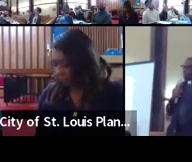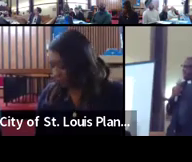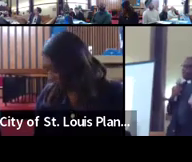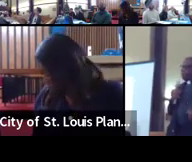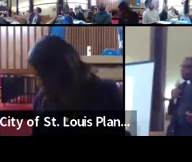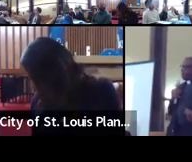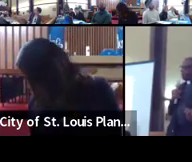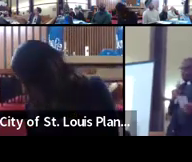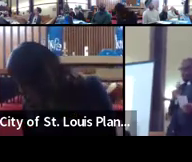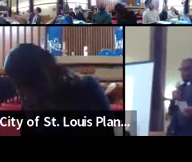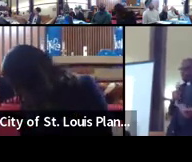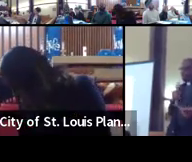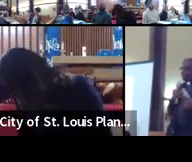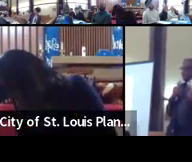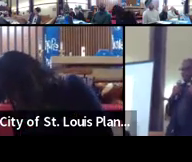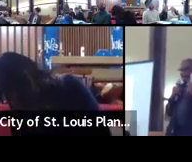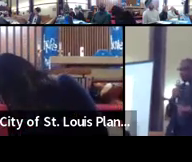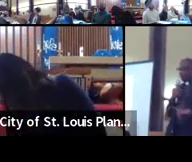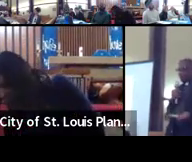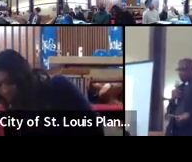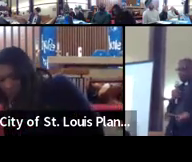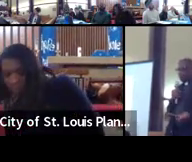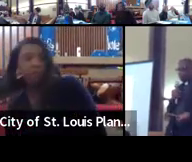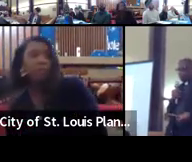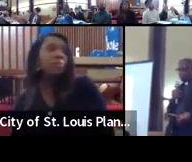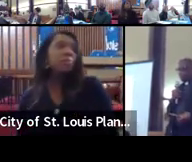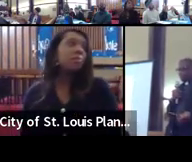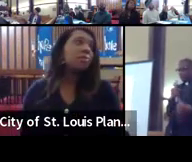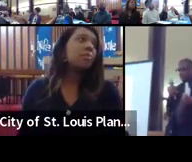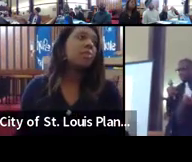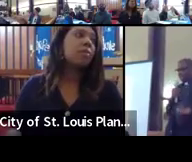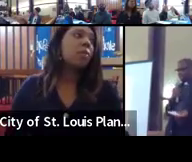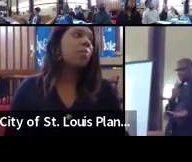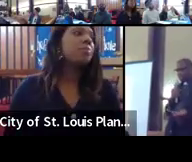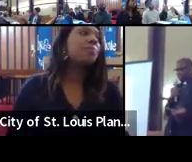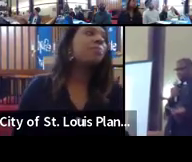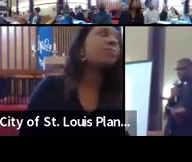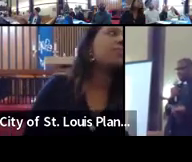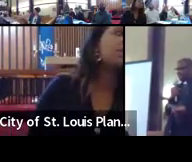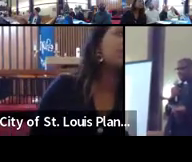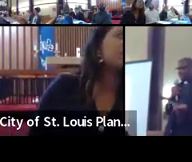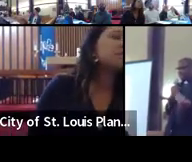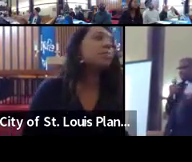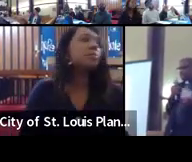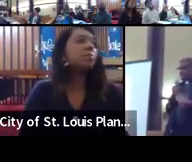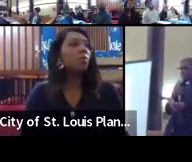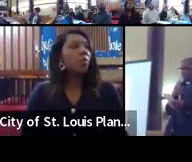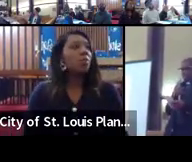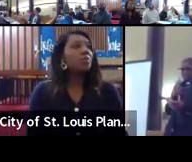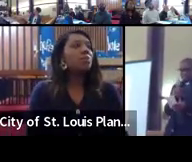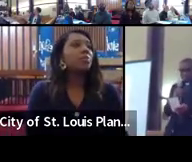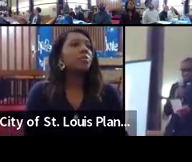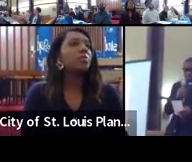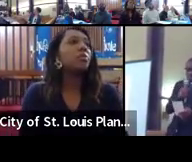who were not part of this can have some input. Because we've been here 98 years,